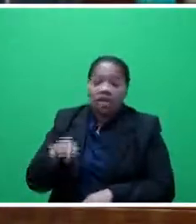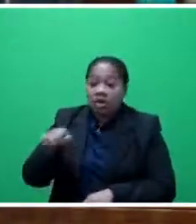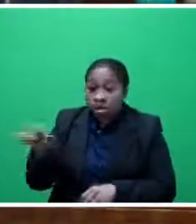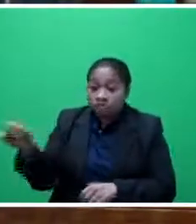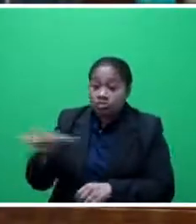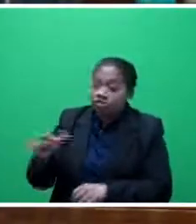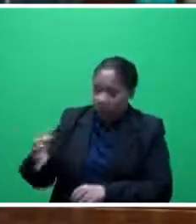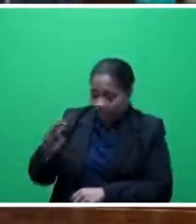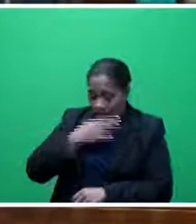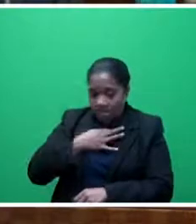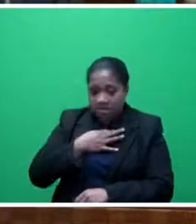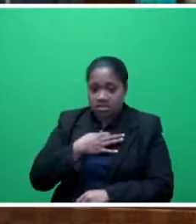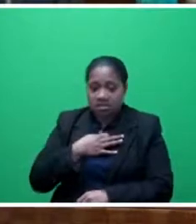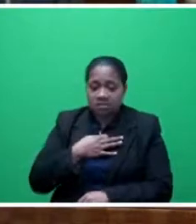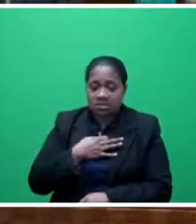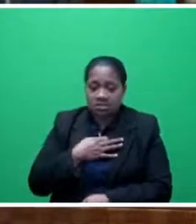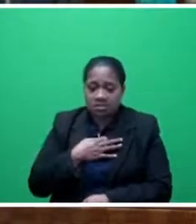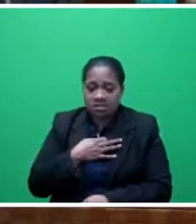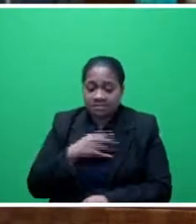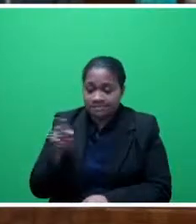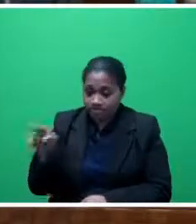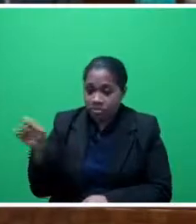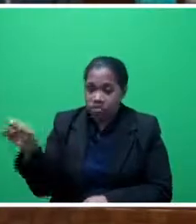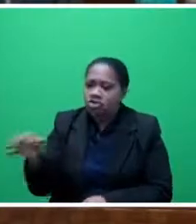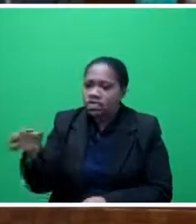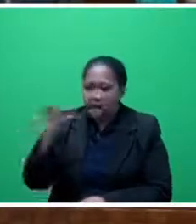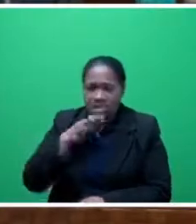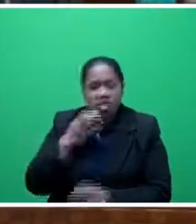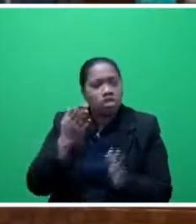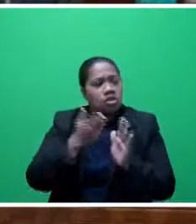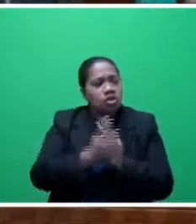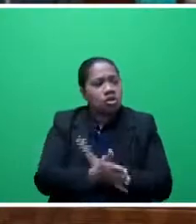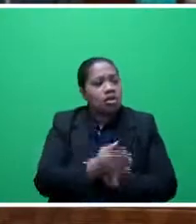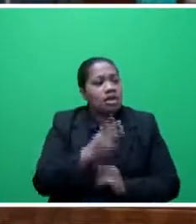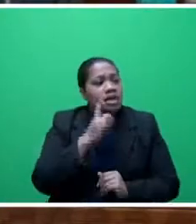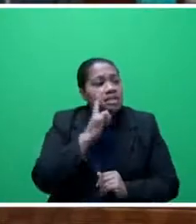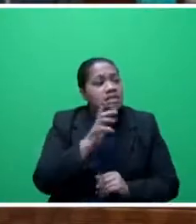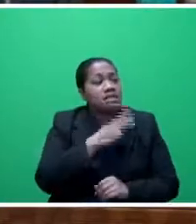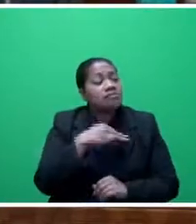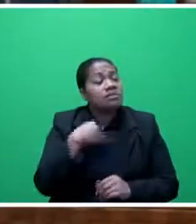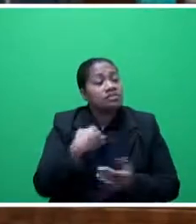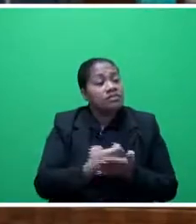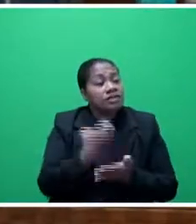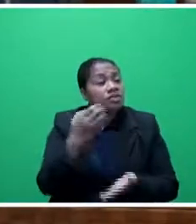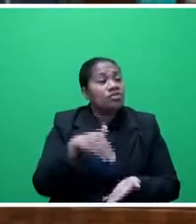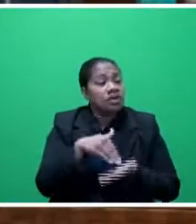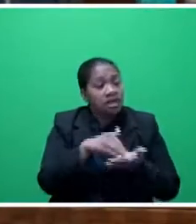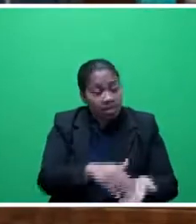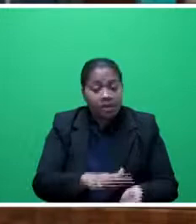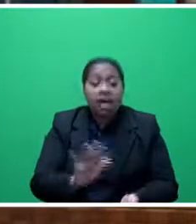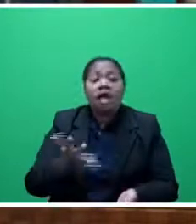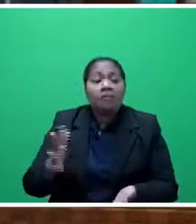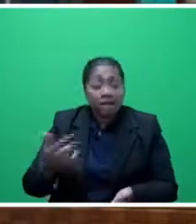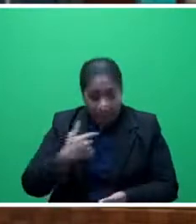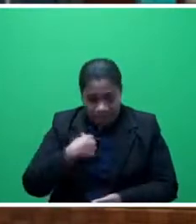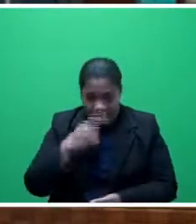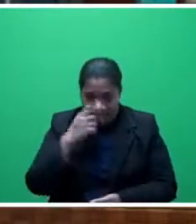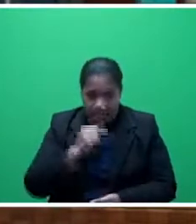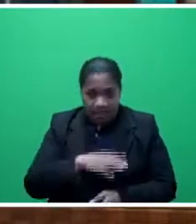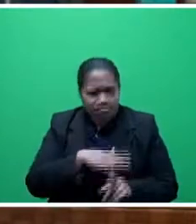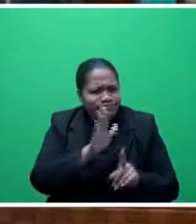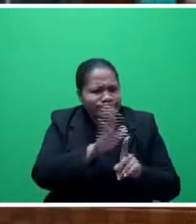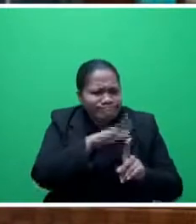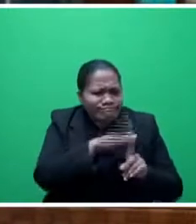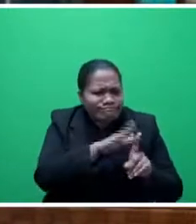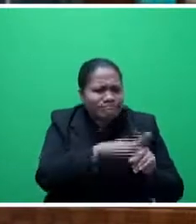me to go and see the Minister for Economy on their behalf. So maybe I can persuade the Minister